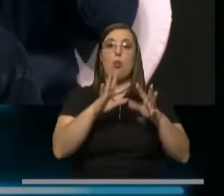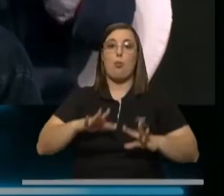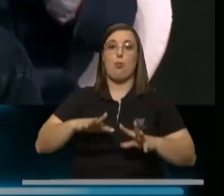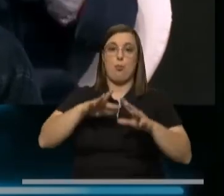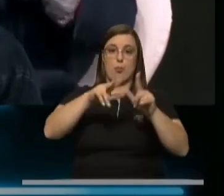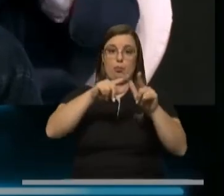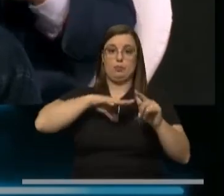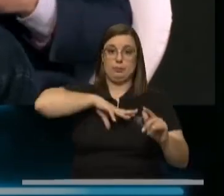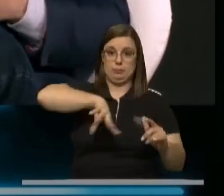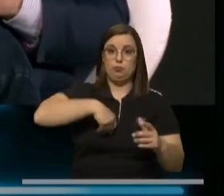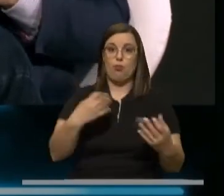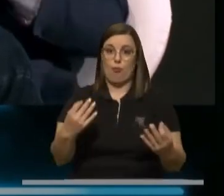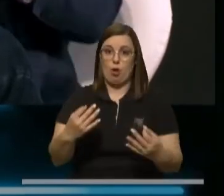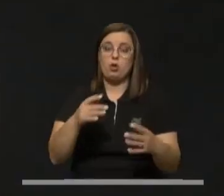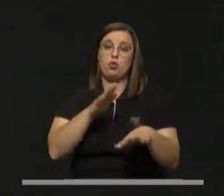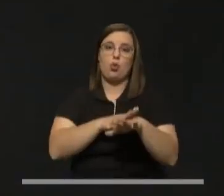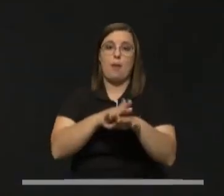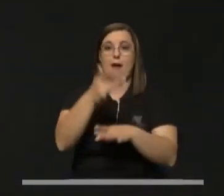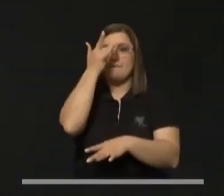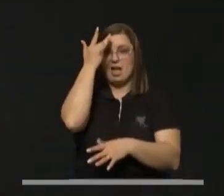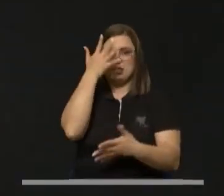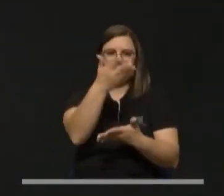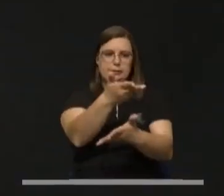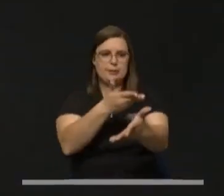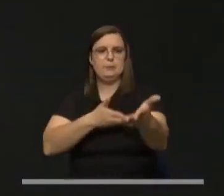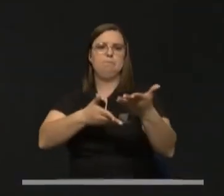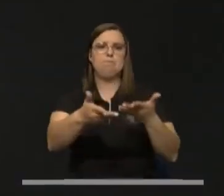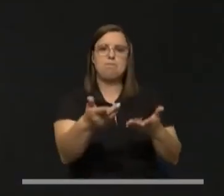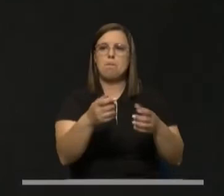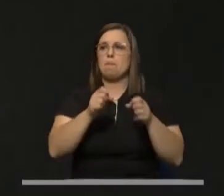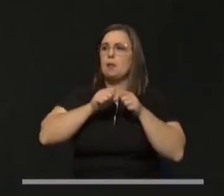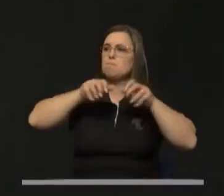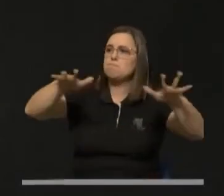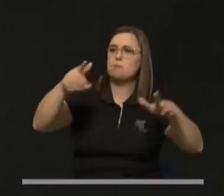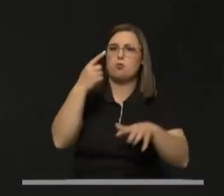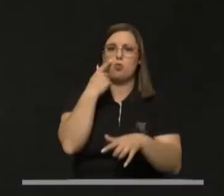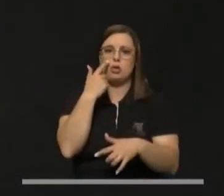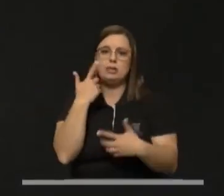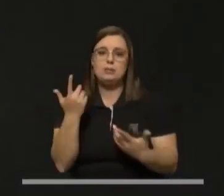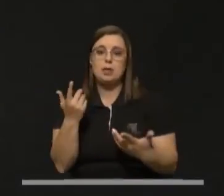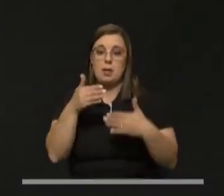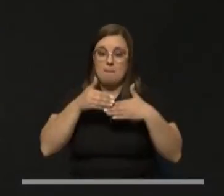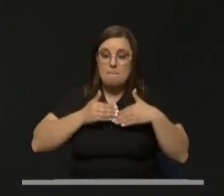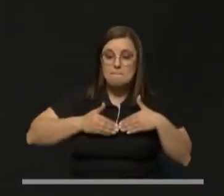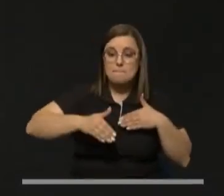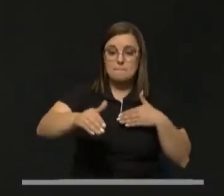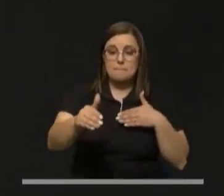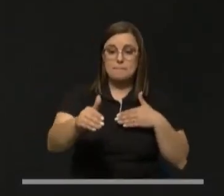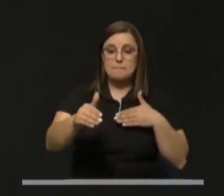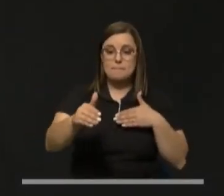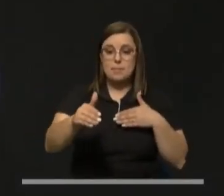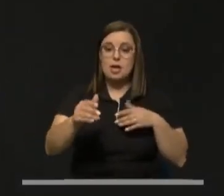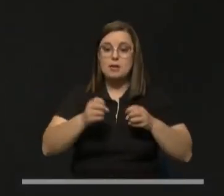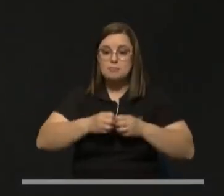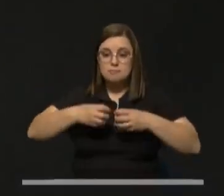When the press was made, the world developed, it was easy to exchange information and knowledge, and then